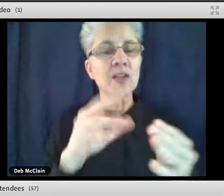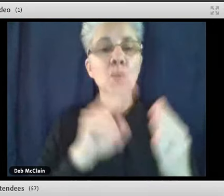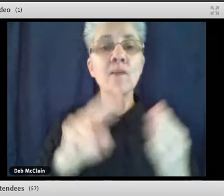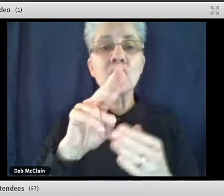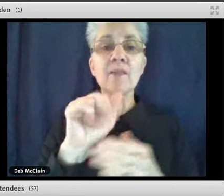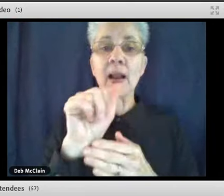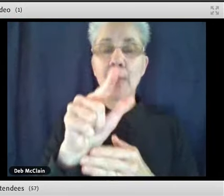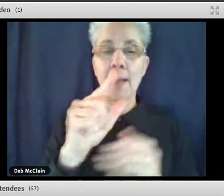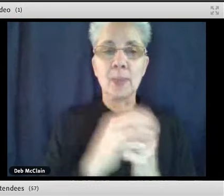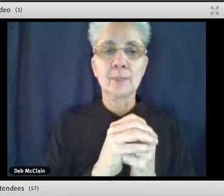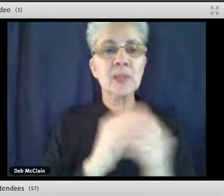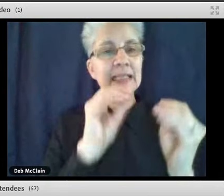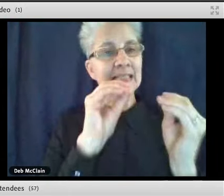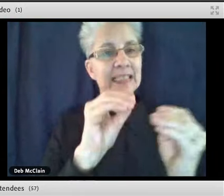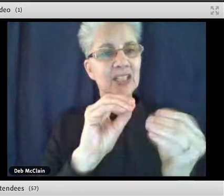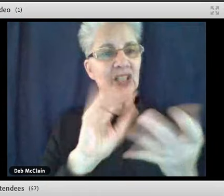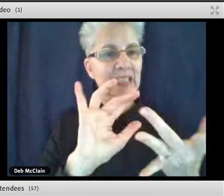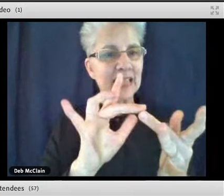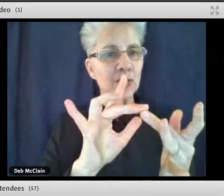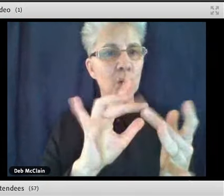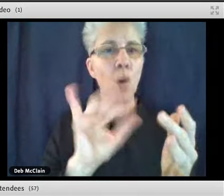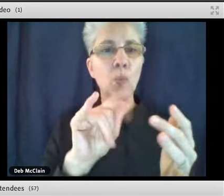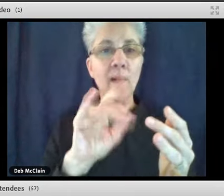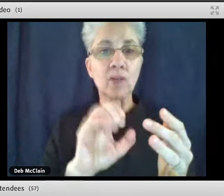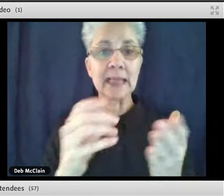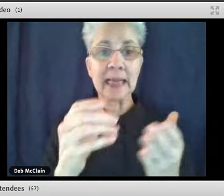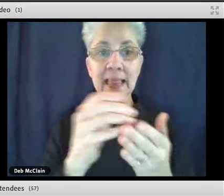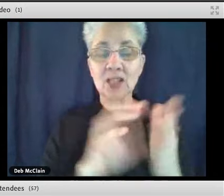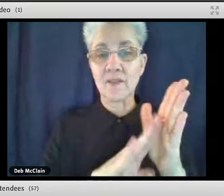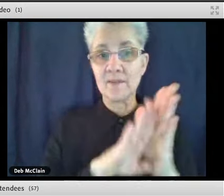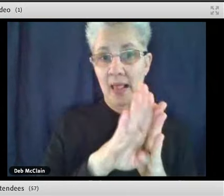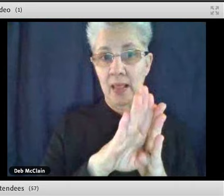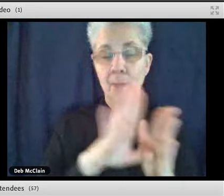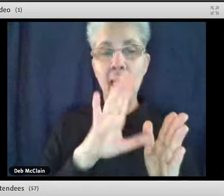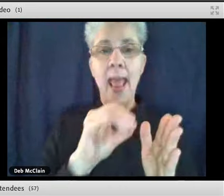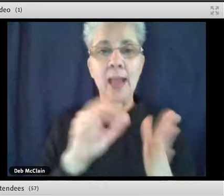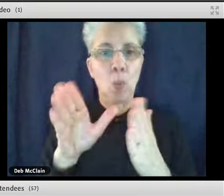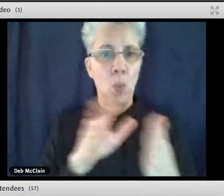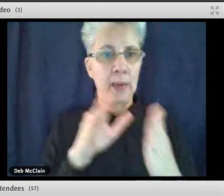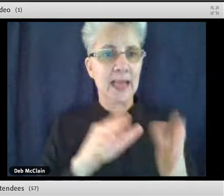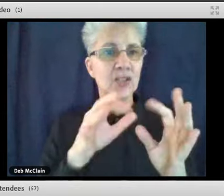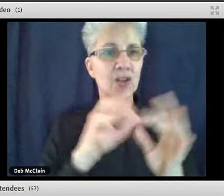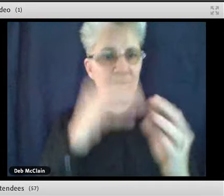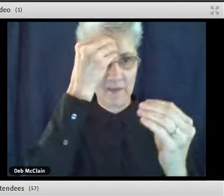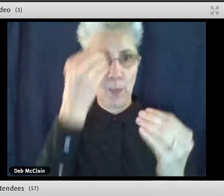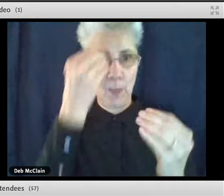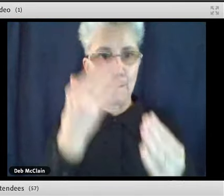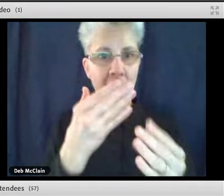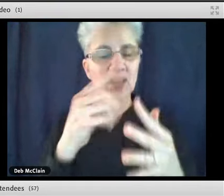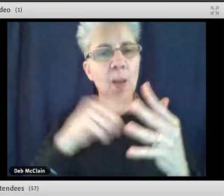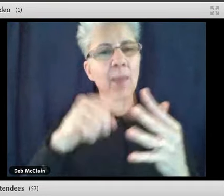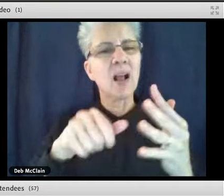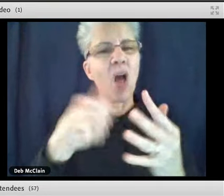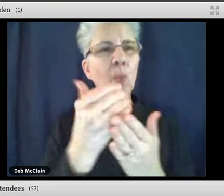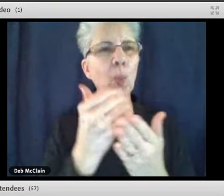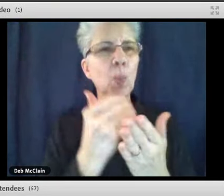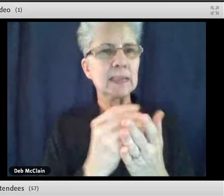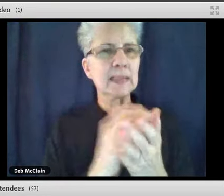University of Alabama and teaches digital reference, collection development, and organization of information, among other